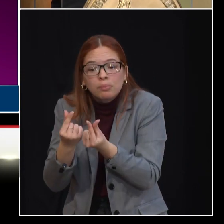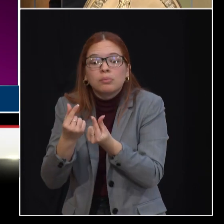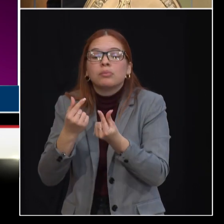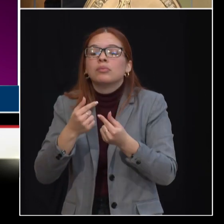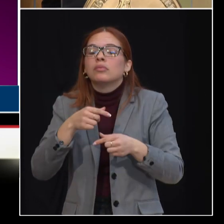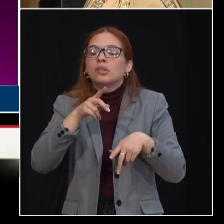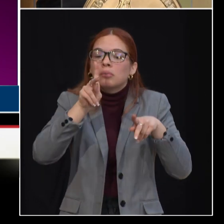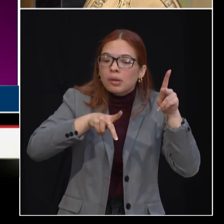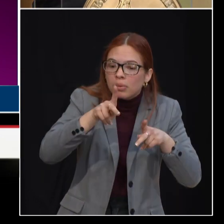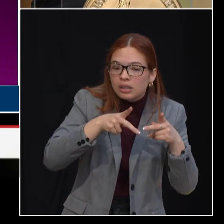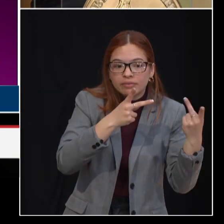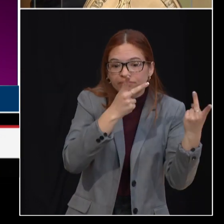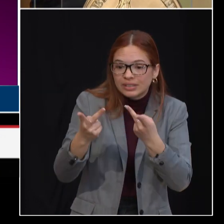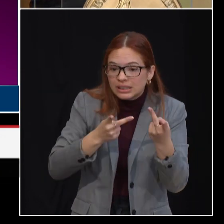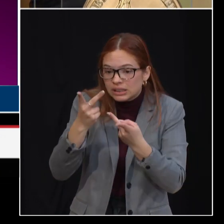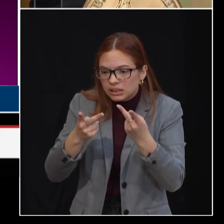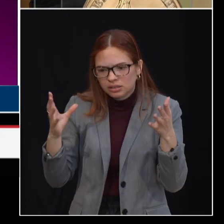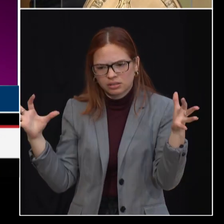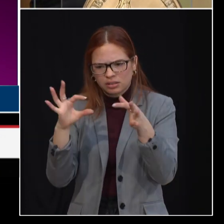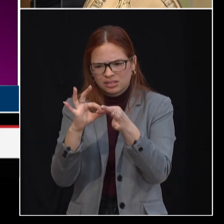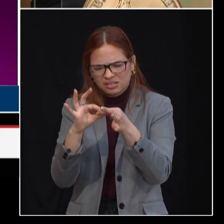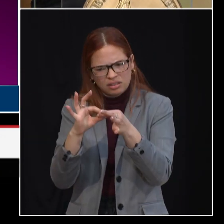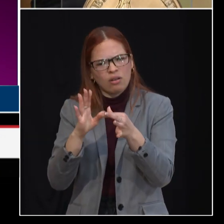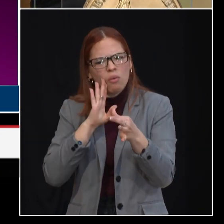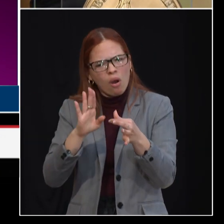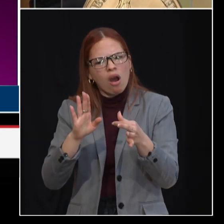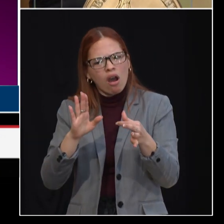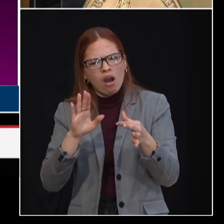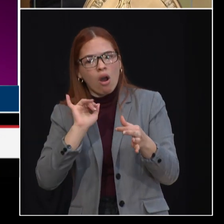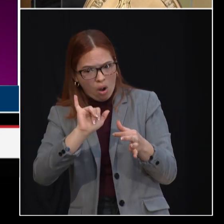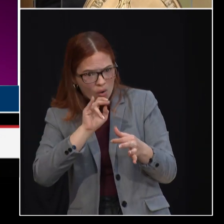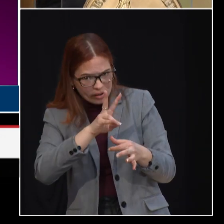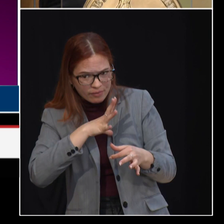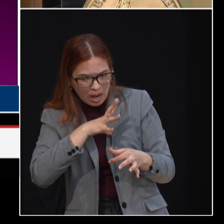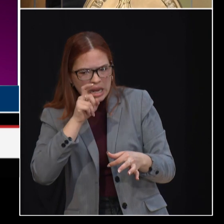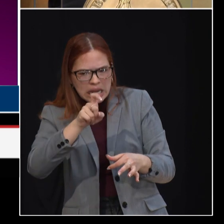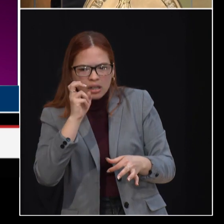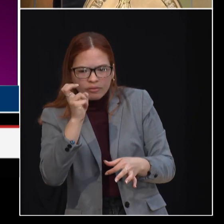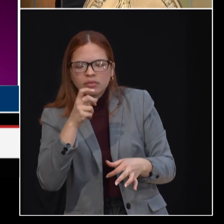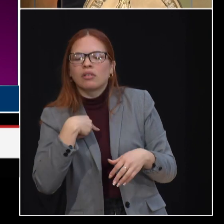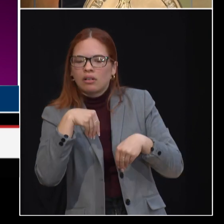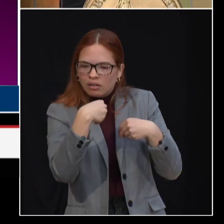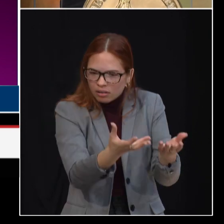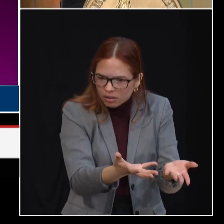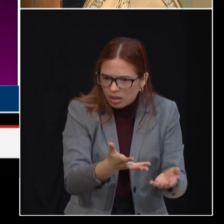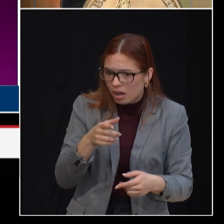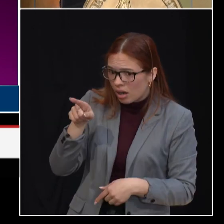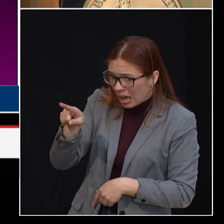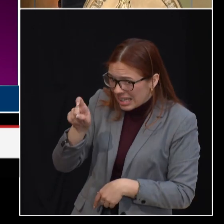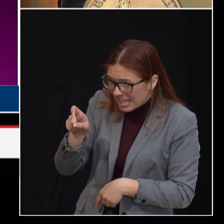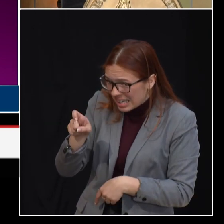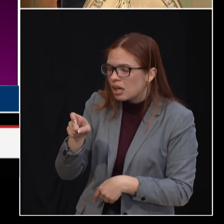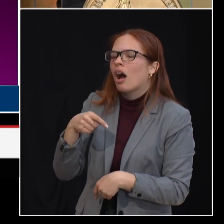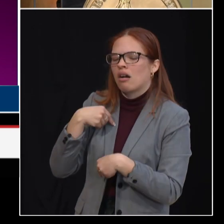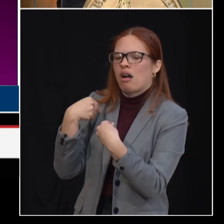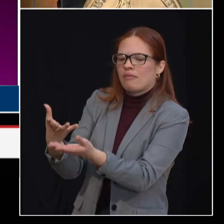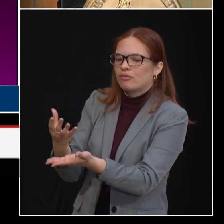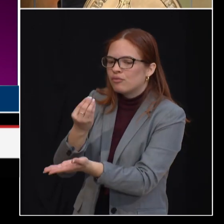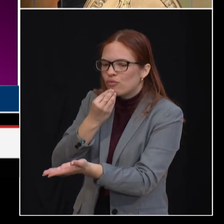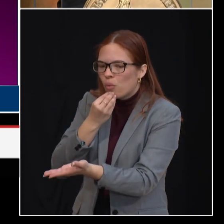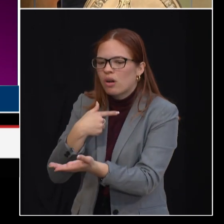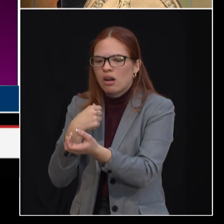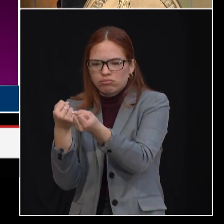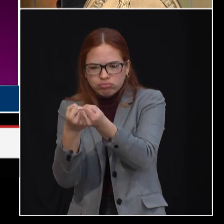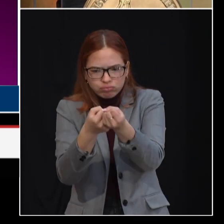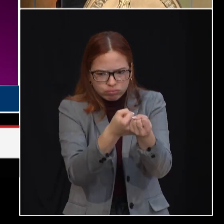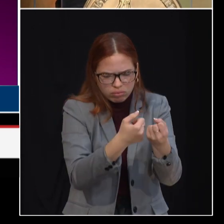can provide services to meet their travel and event needs. In addition to these direct referrals coming from our sales and services team,